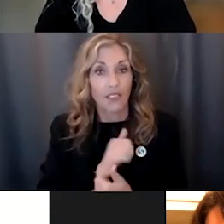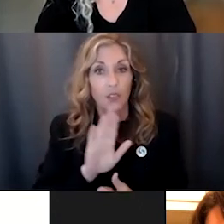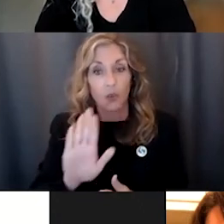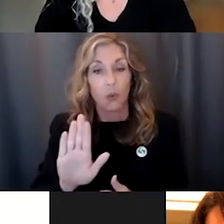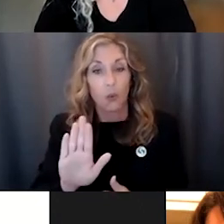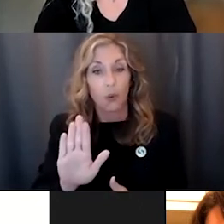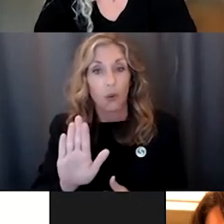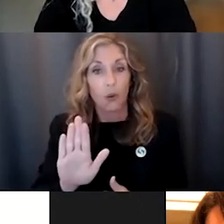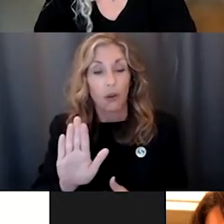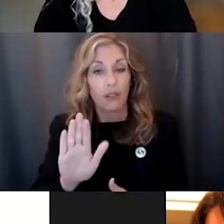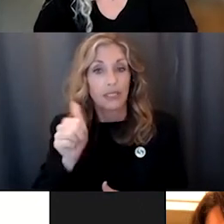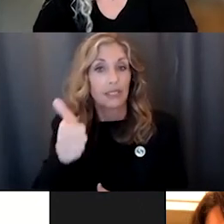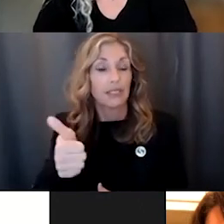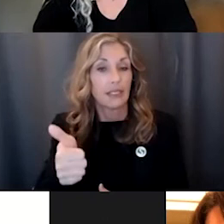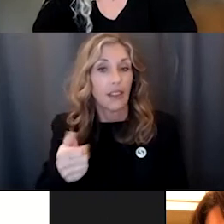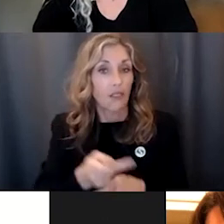through